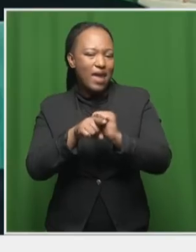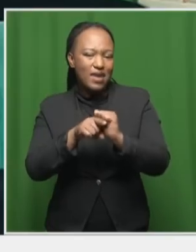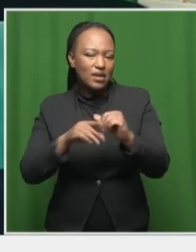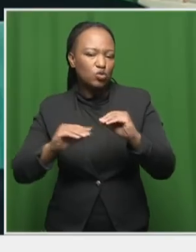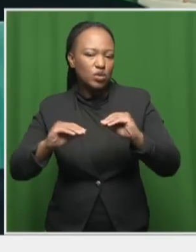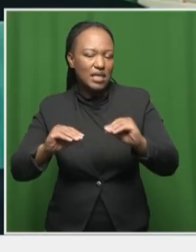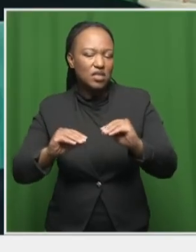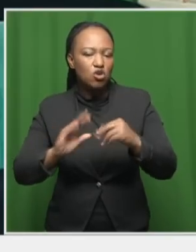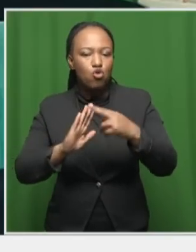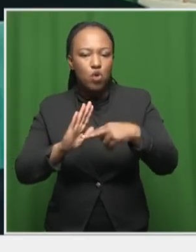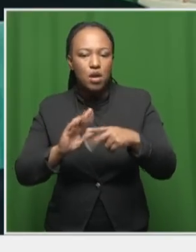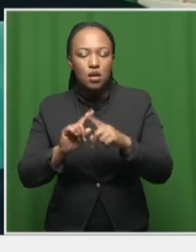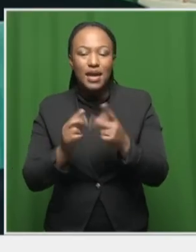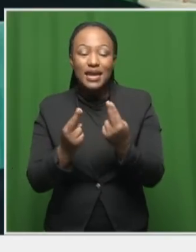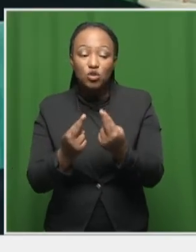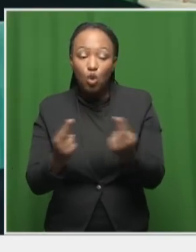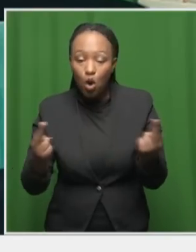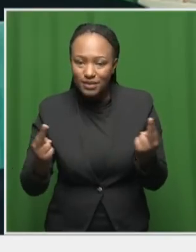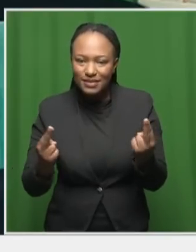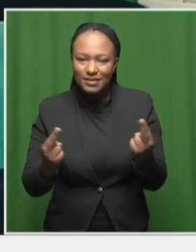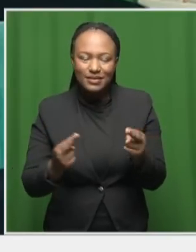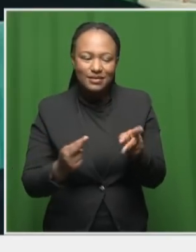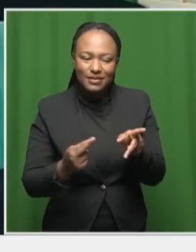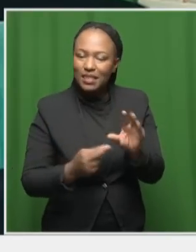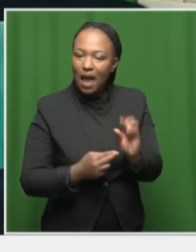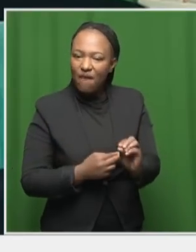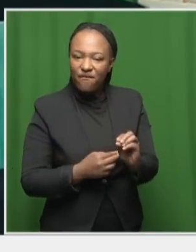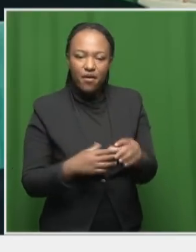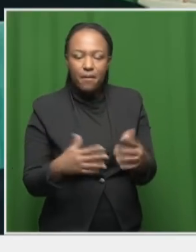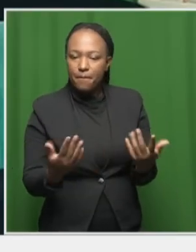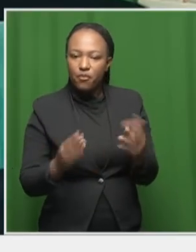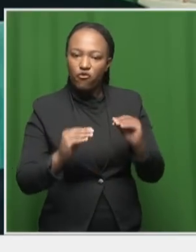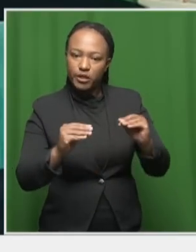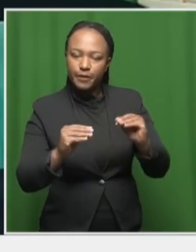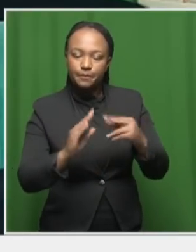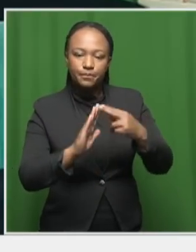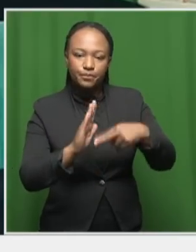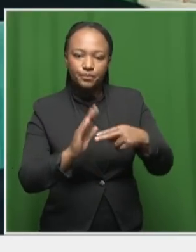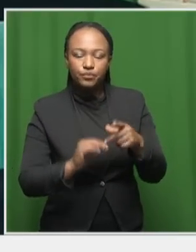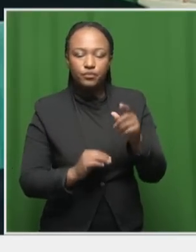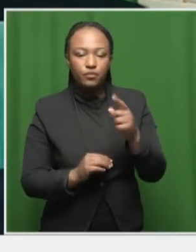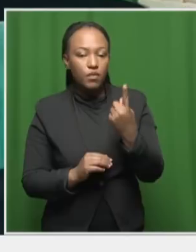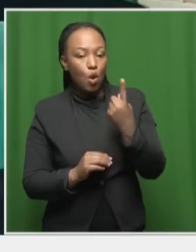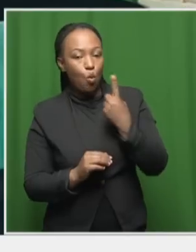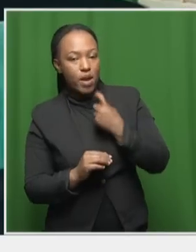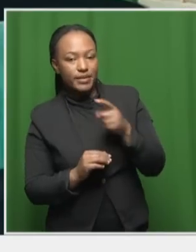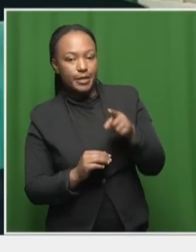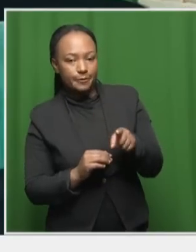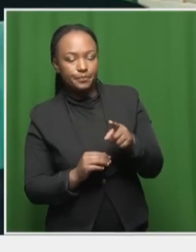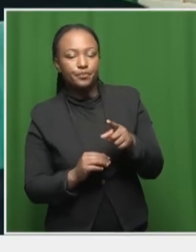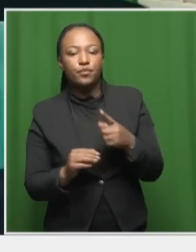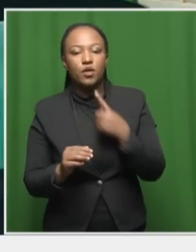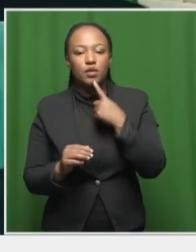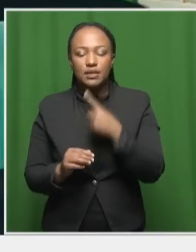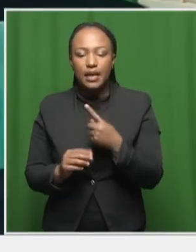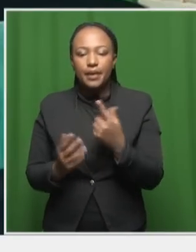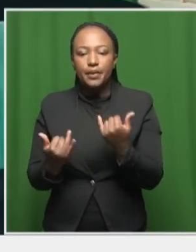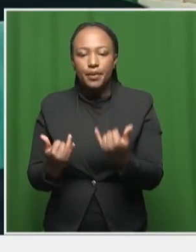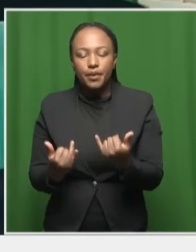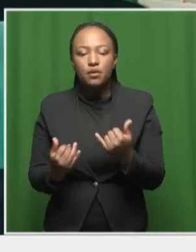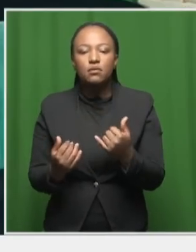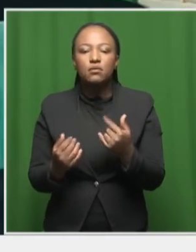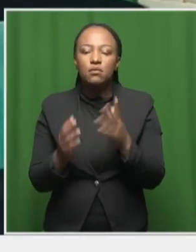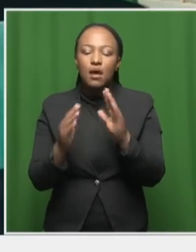and they don't have the resources that they need to teach reading. Your question about the trends and whether or not our